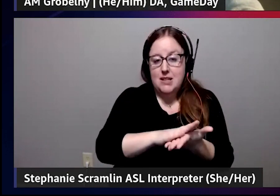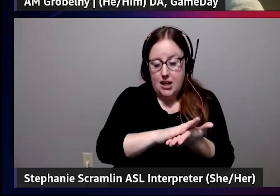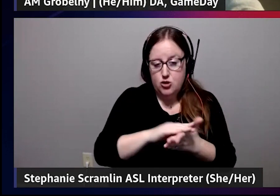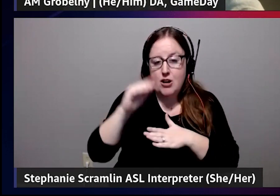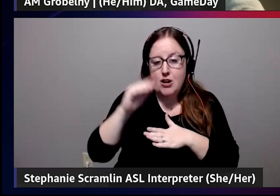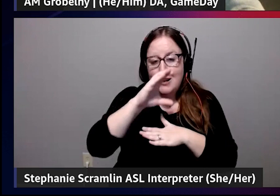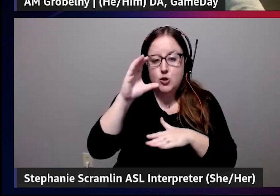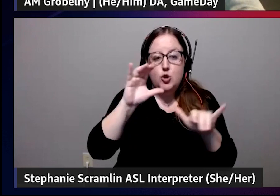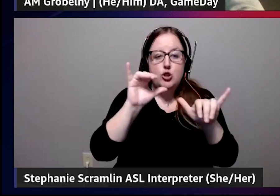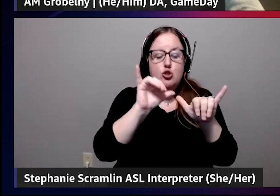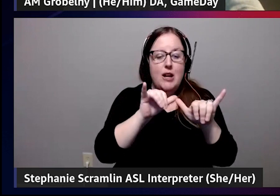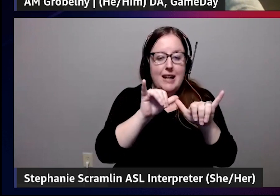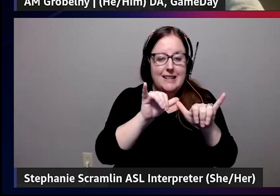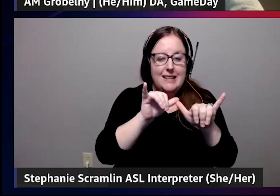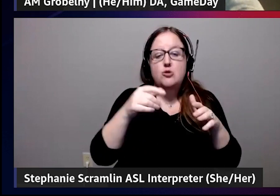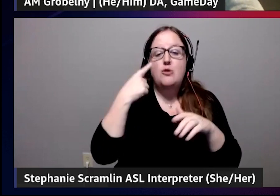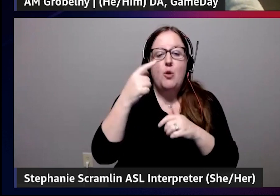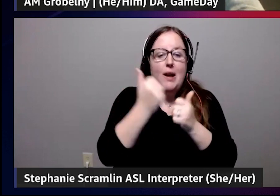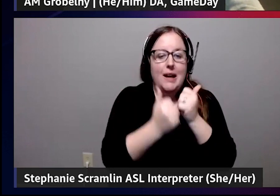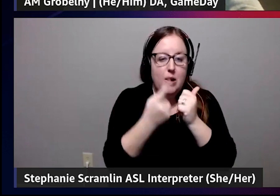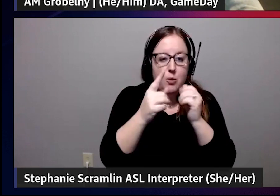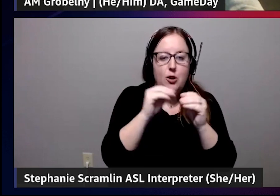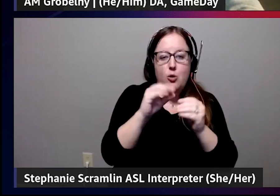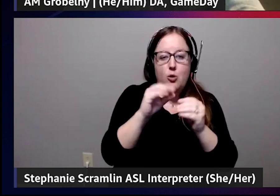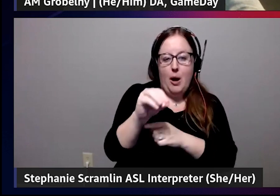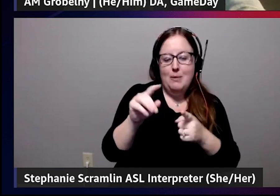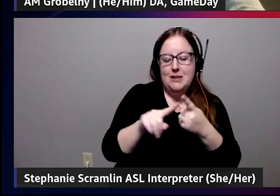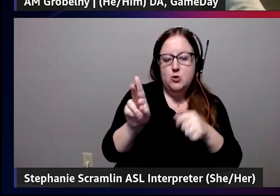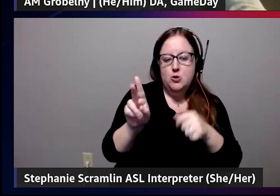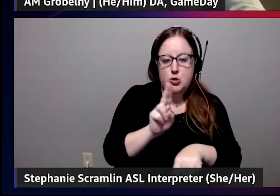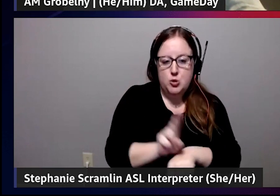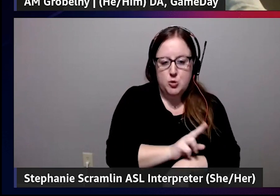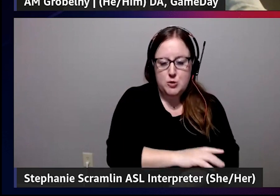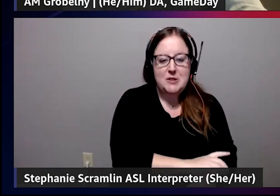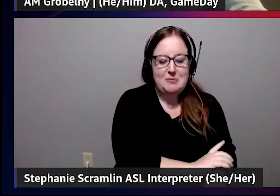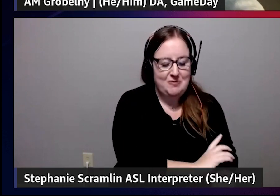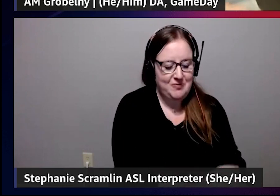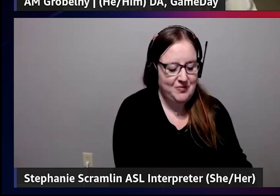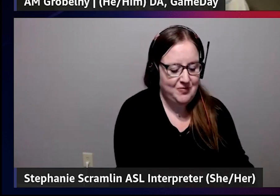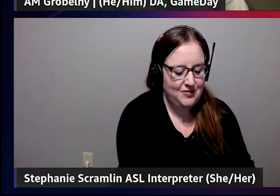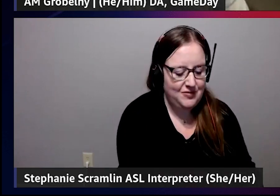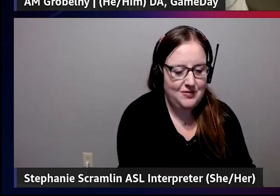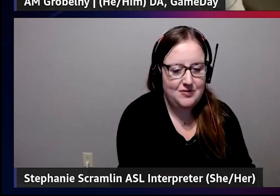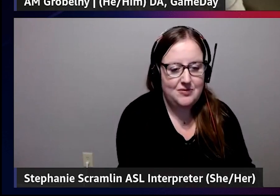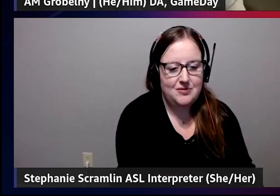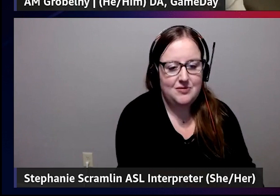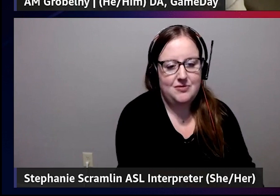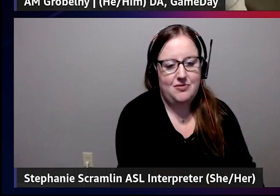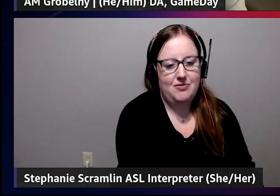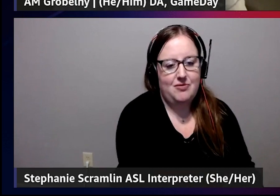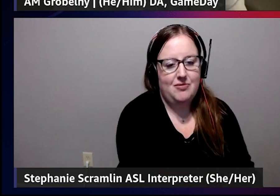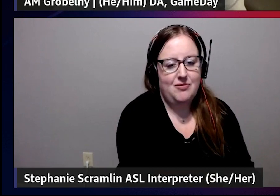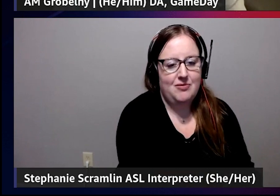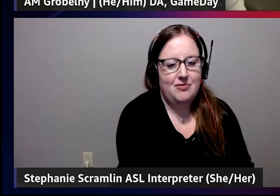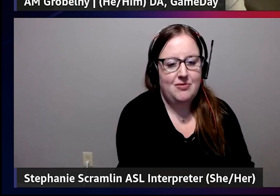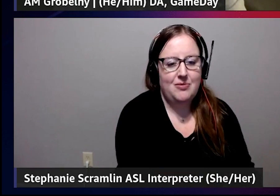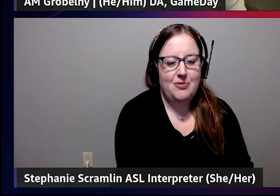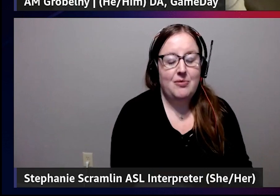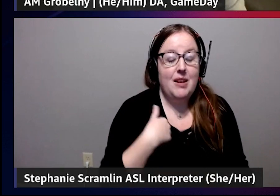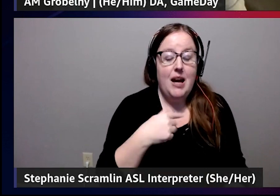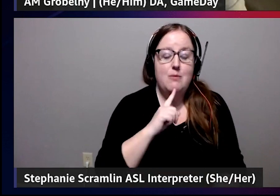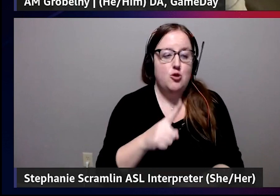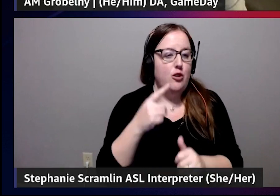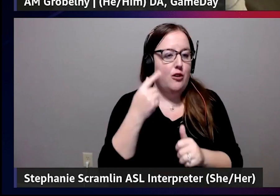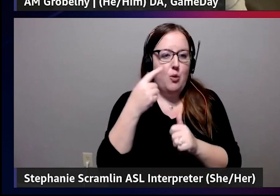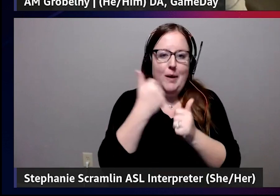engine for anyone in your company to be able to use. Well, I can imagine there definitely comes a point at any company